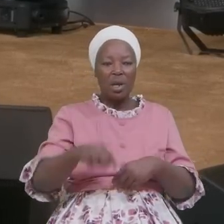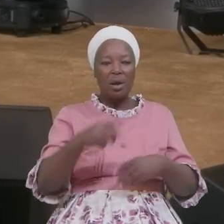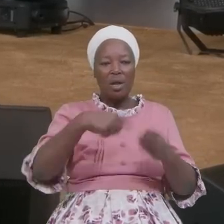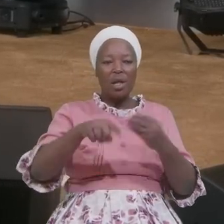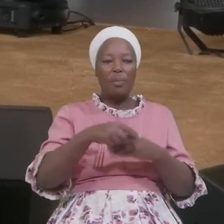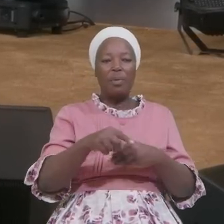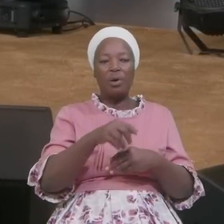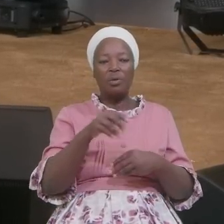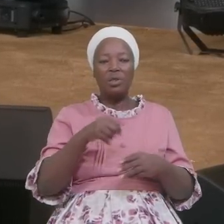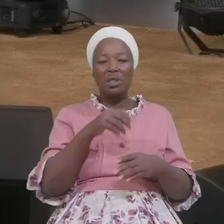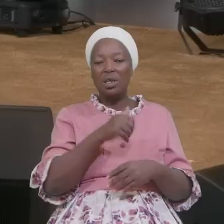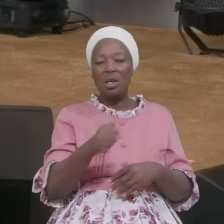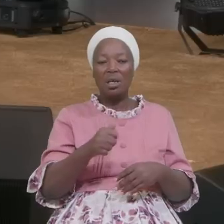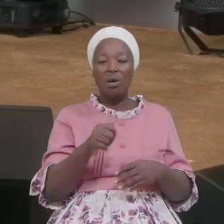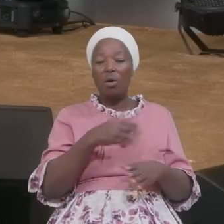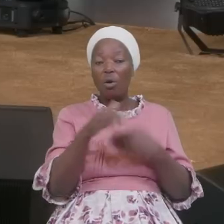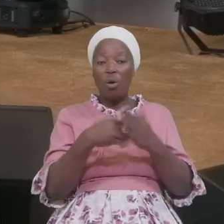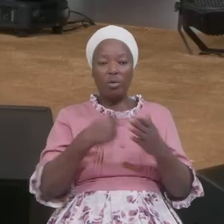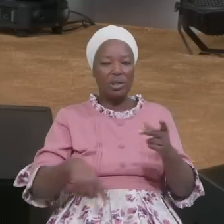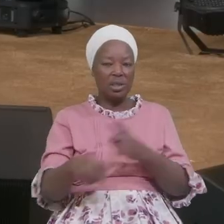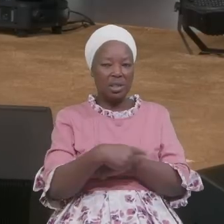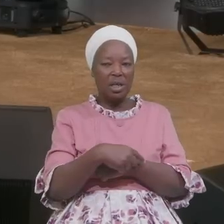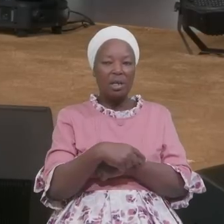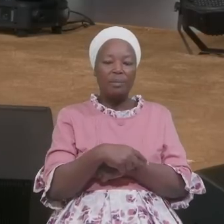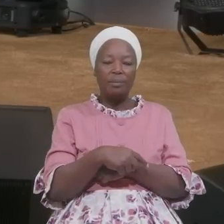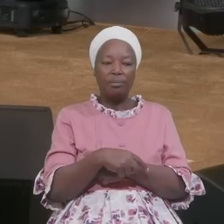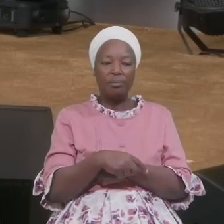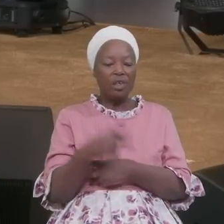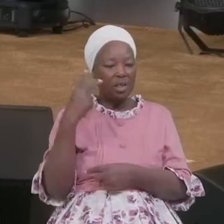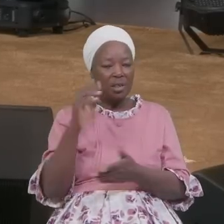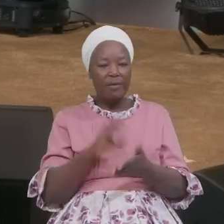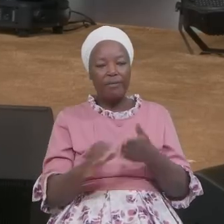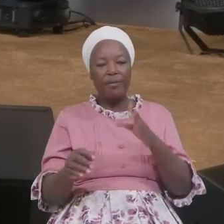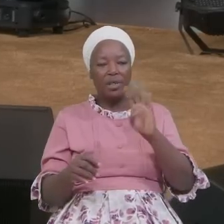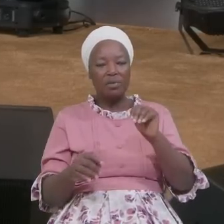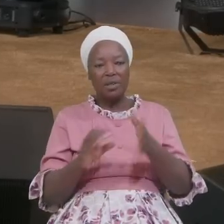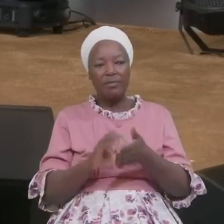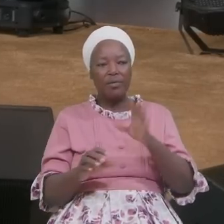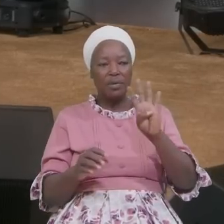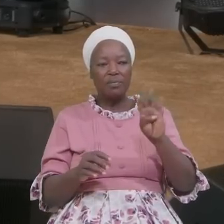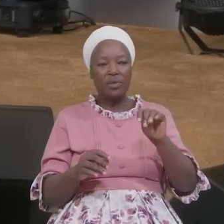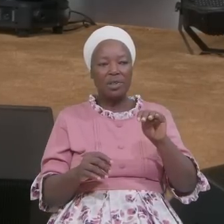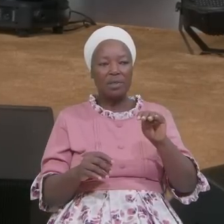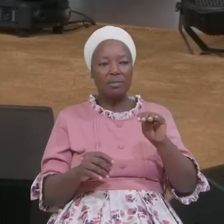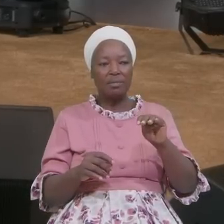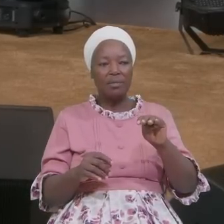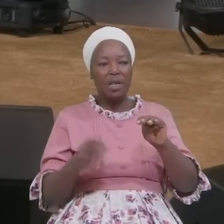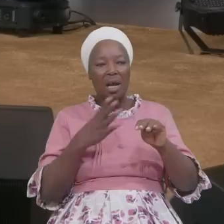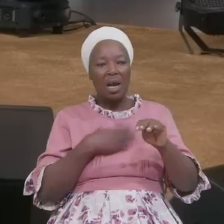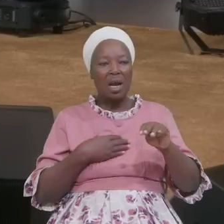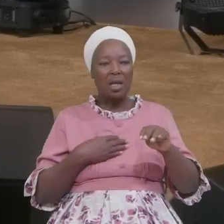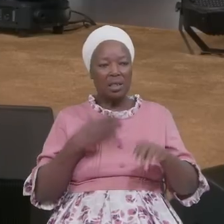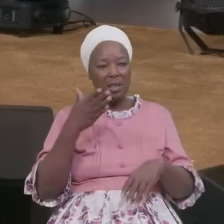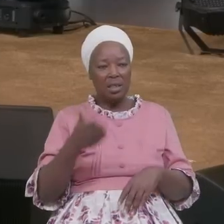a whole day. About a whole day. Look at verse 14. In verse 14, there